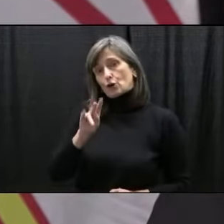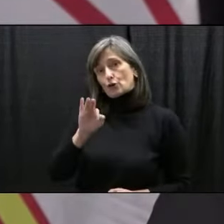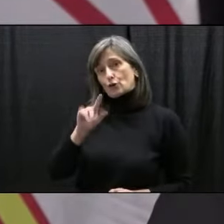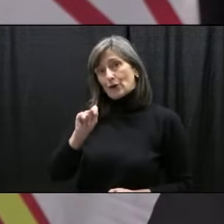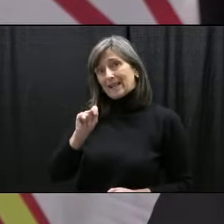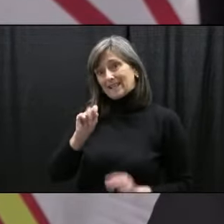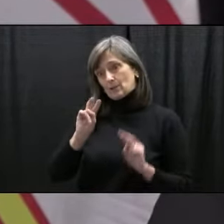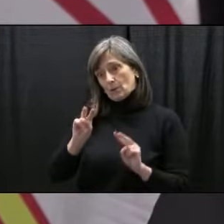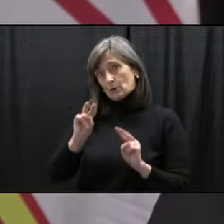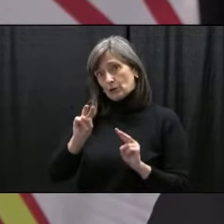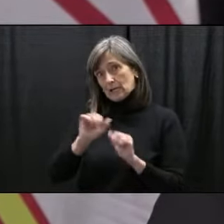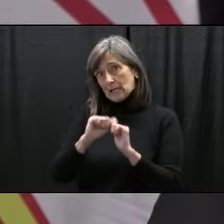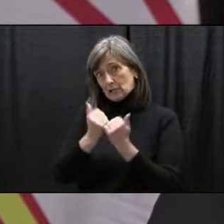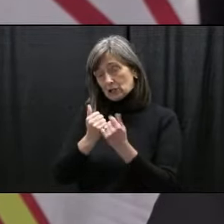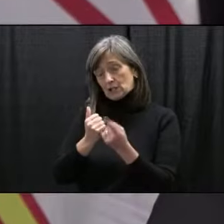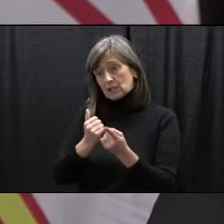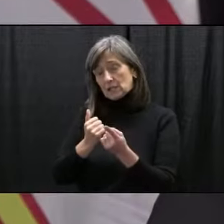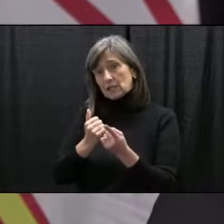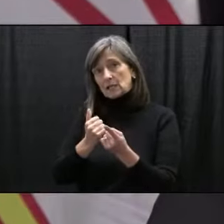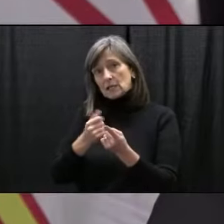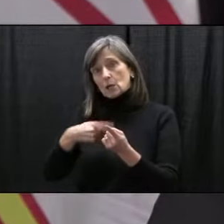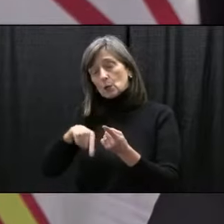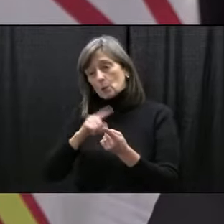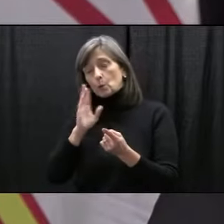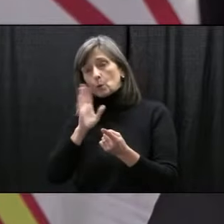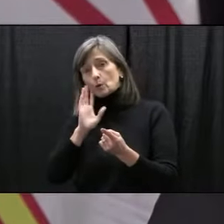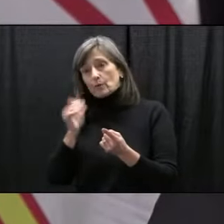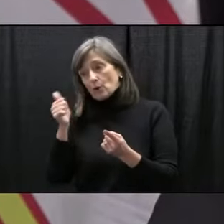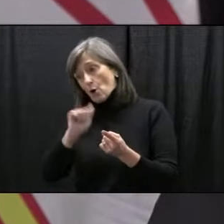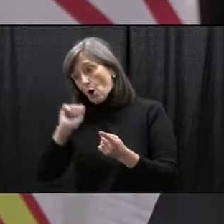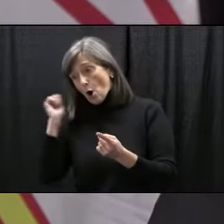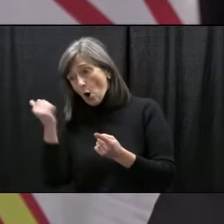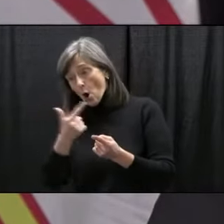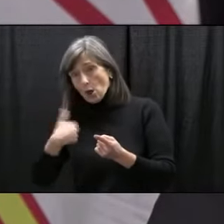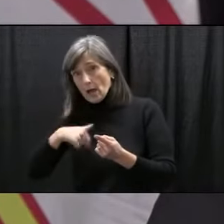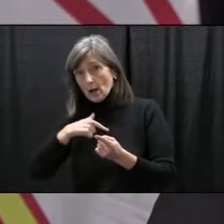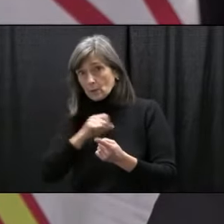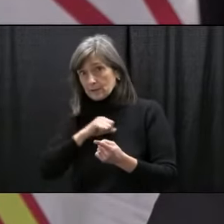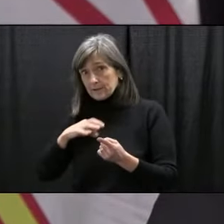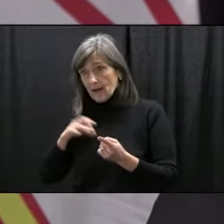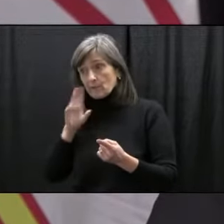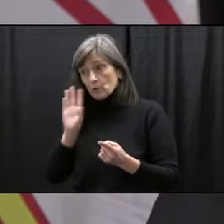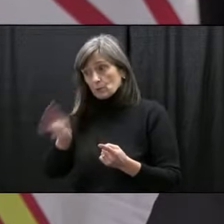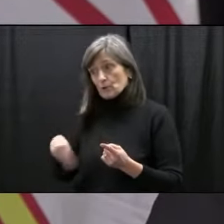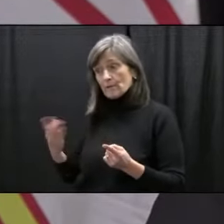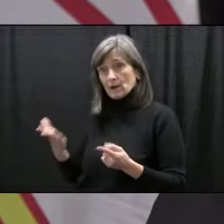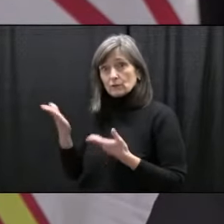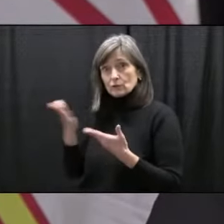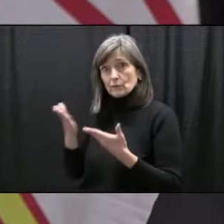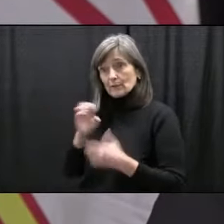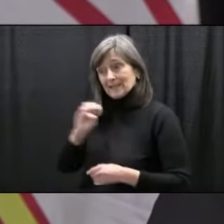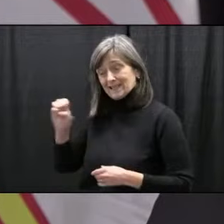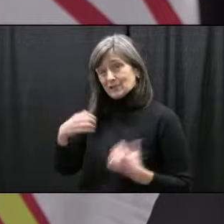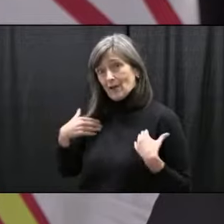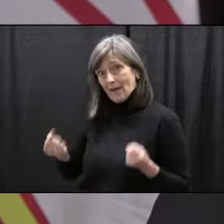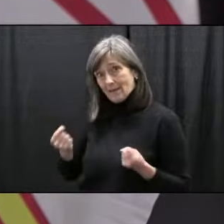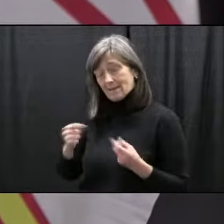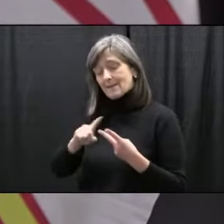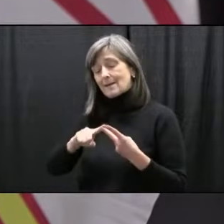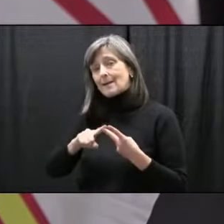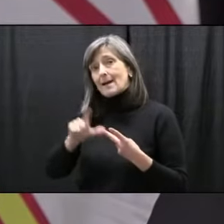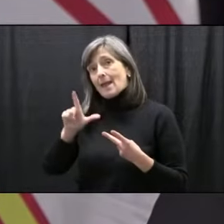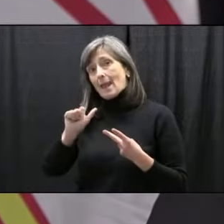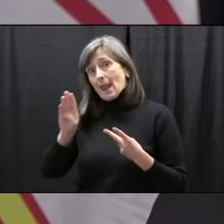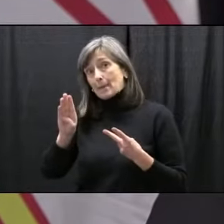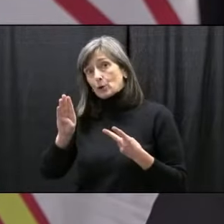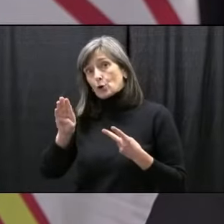provide the ability for credit monitoring for all of our employees in Eastern Health and Labrador-Grenfell Health,